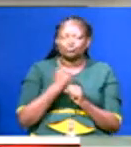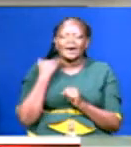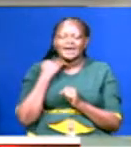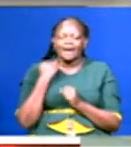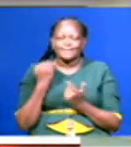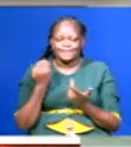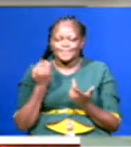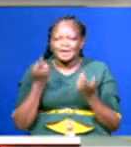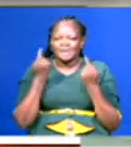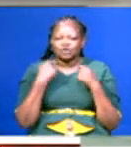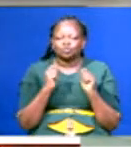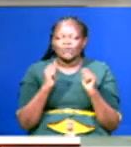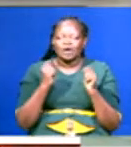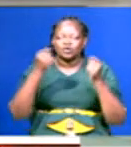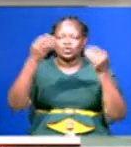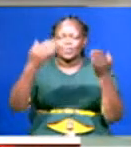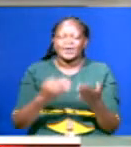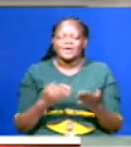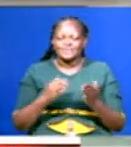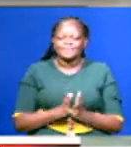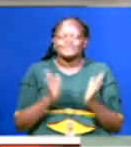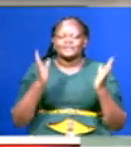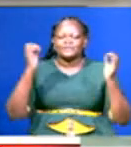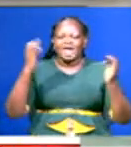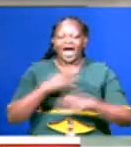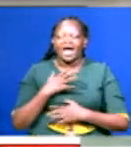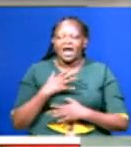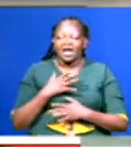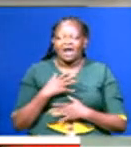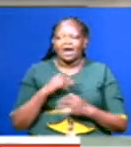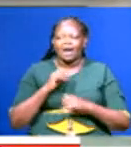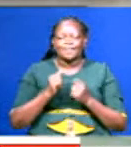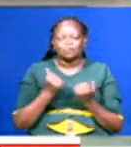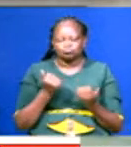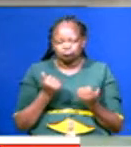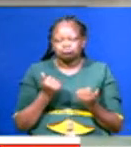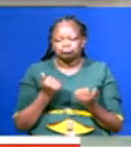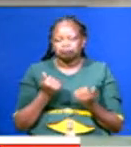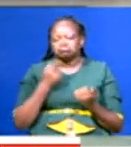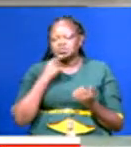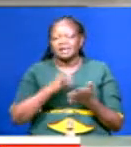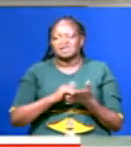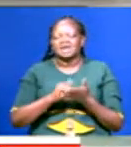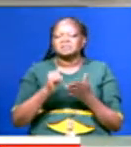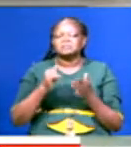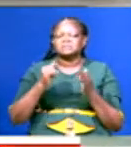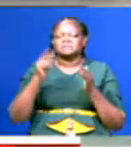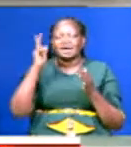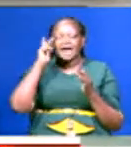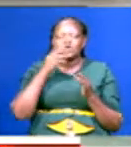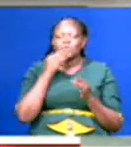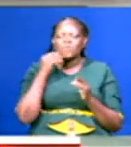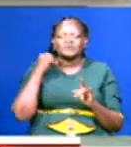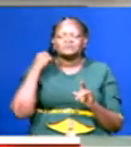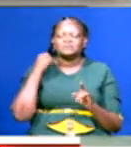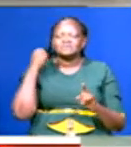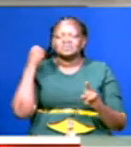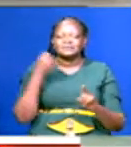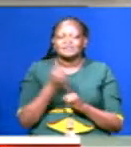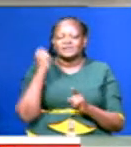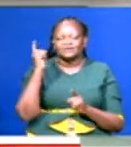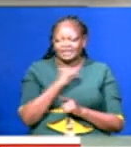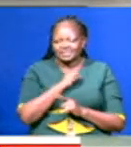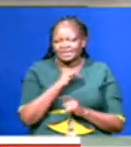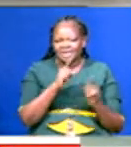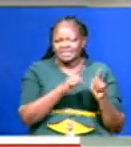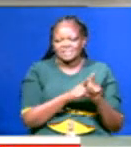by trying to cause public panic over the purported raid at his current home. He may also